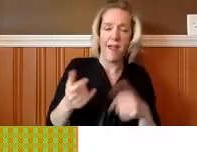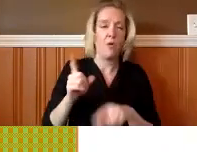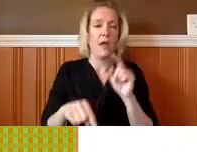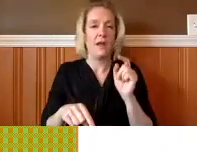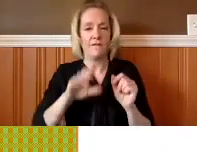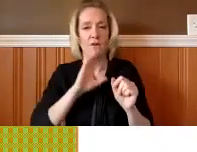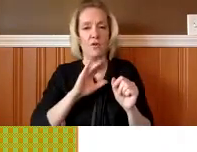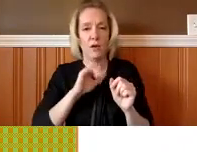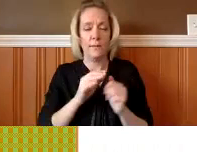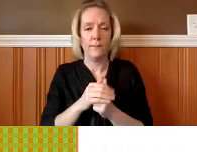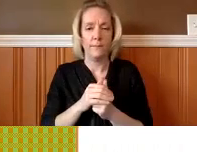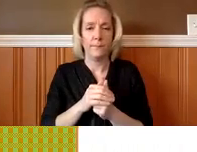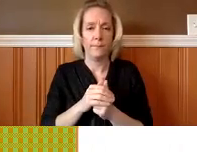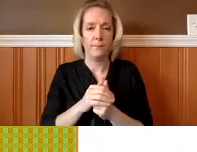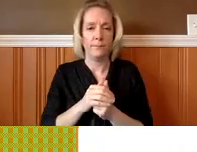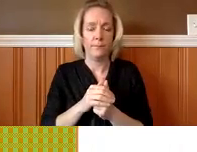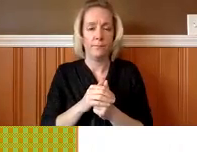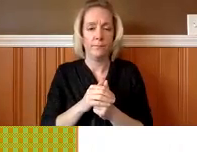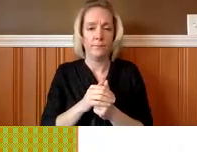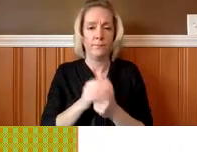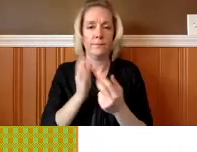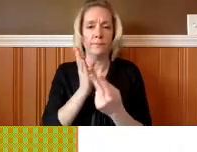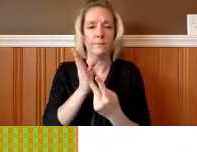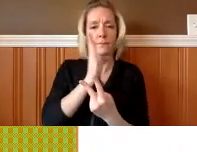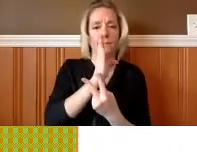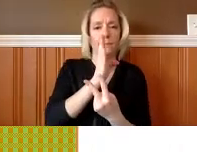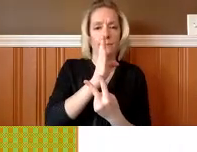jumping back to, pause that one.